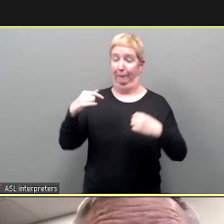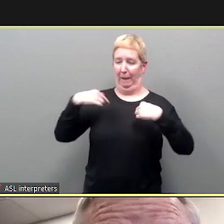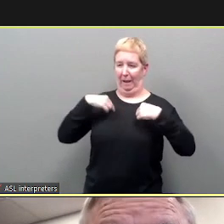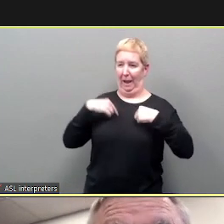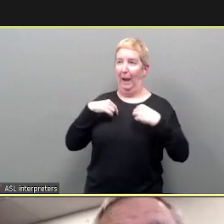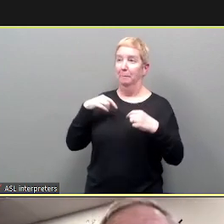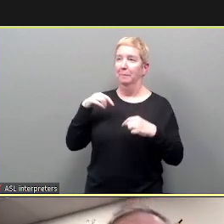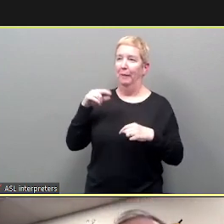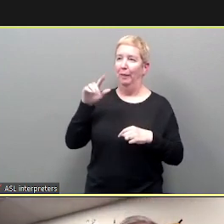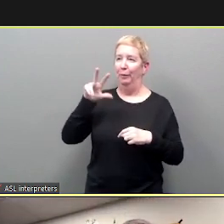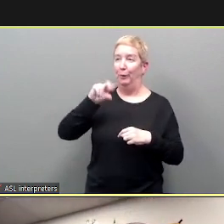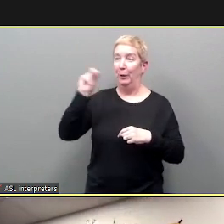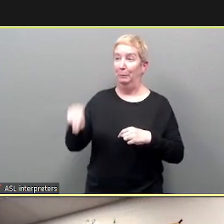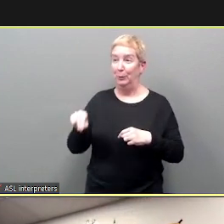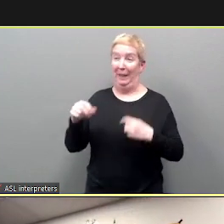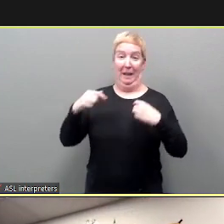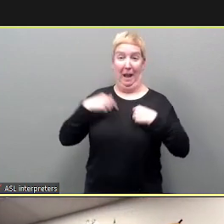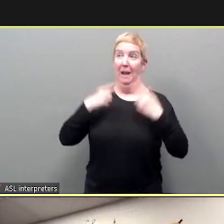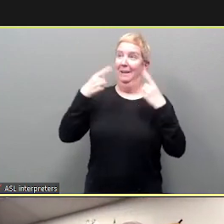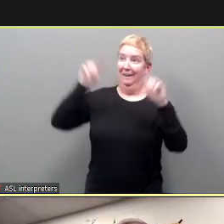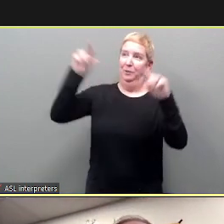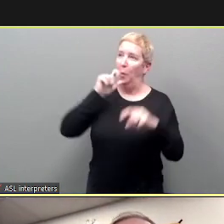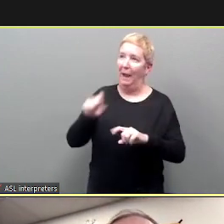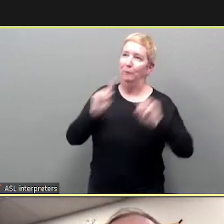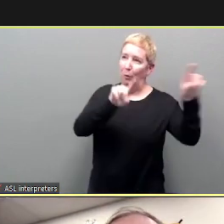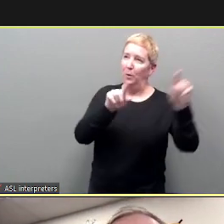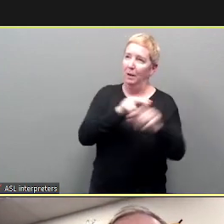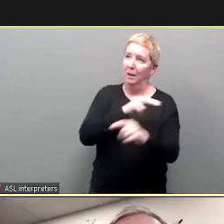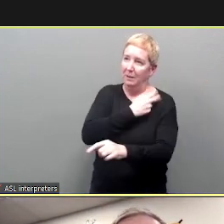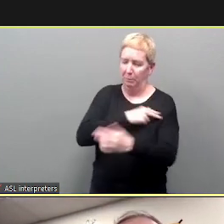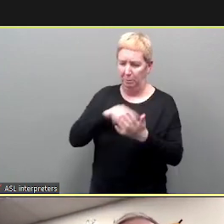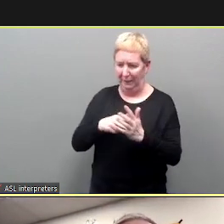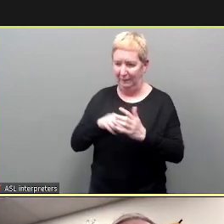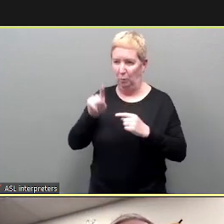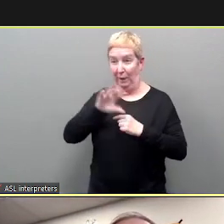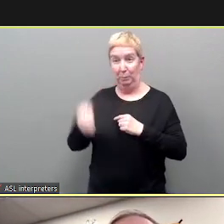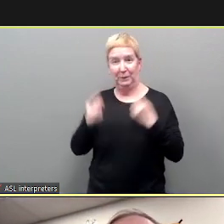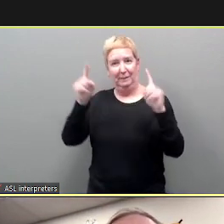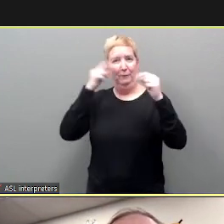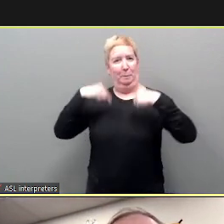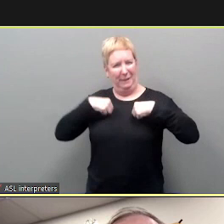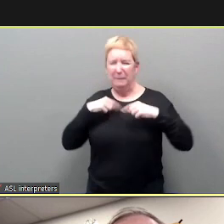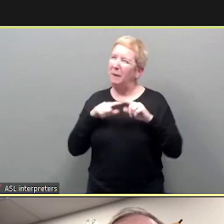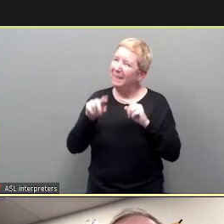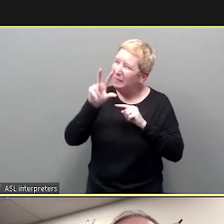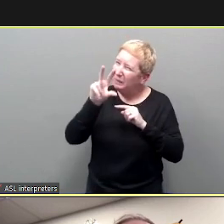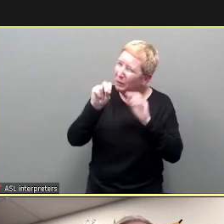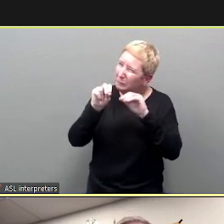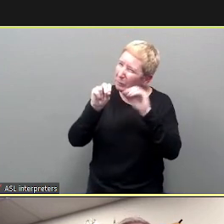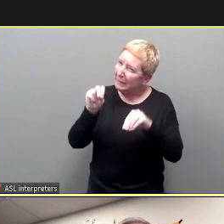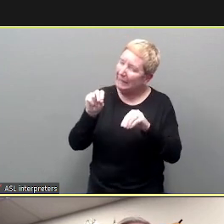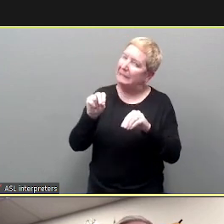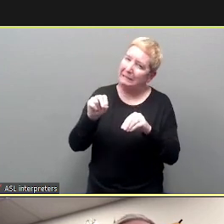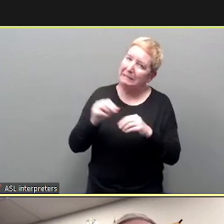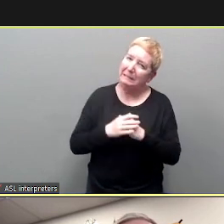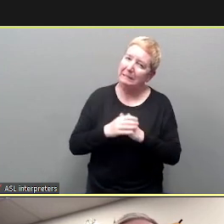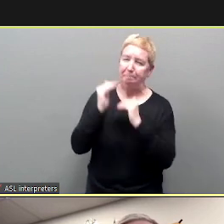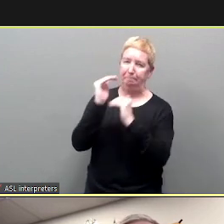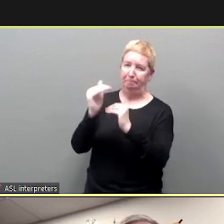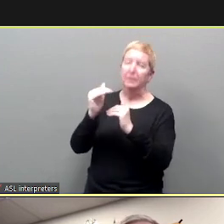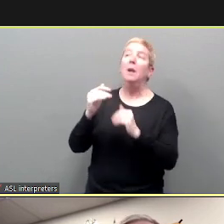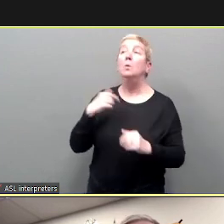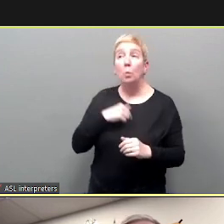of you that doesn't have to go to the hospital or that doesn't pass away. And so there is some benefit there. We are going to use